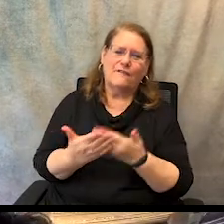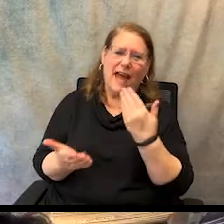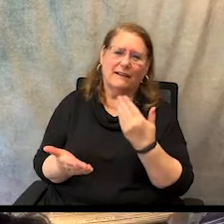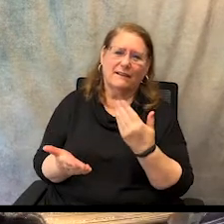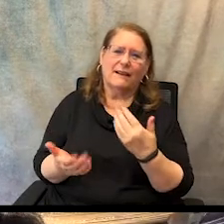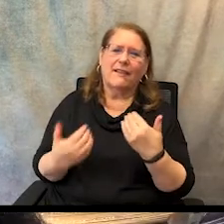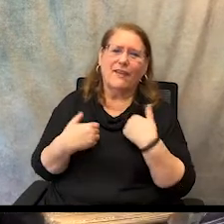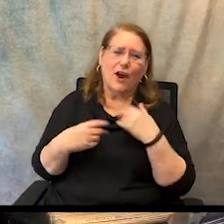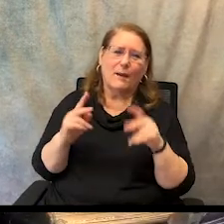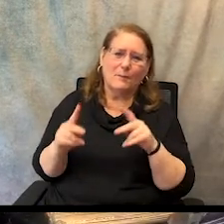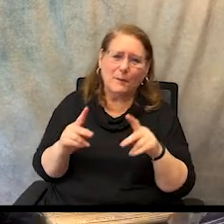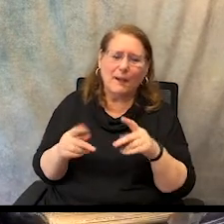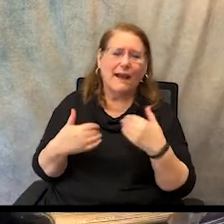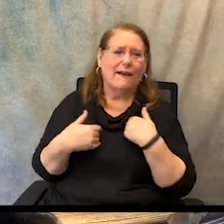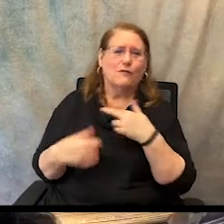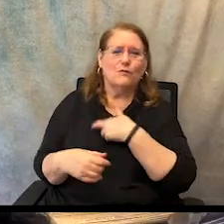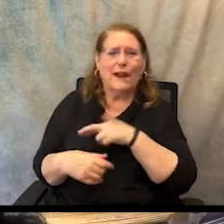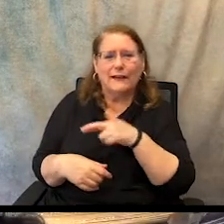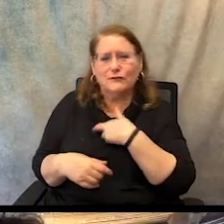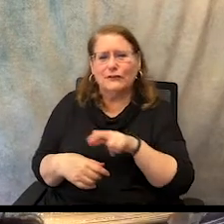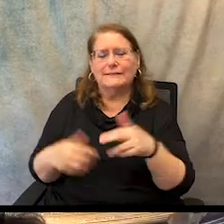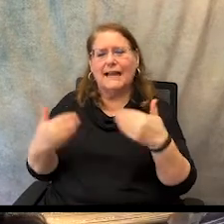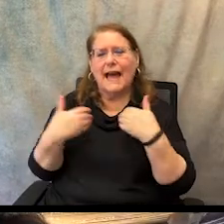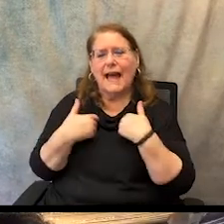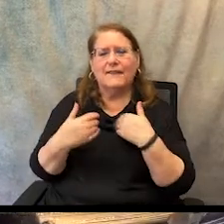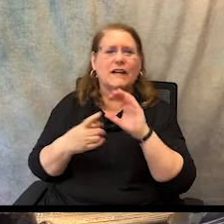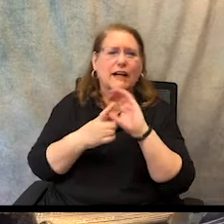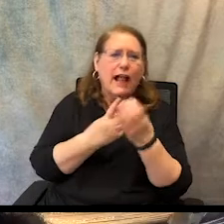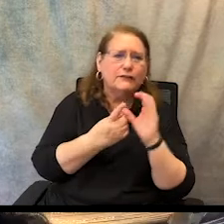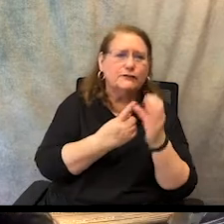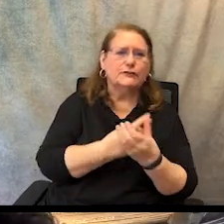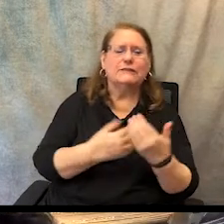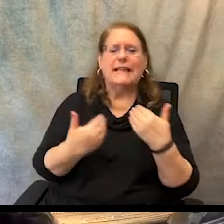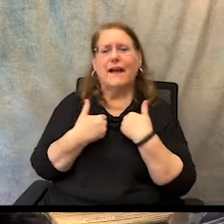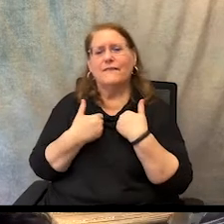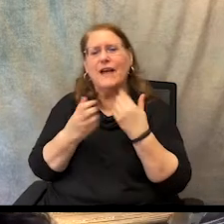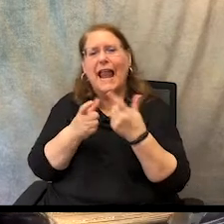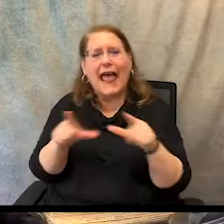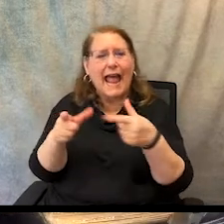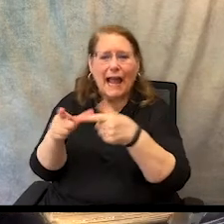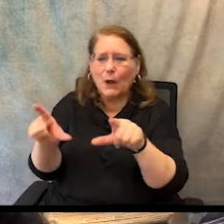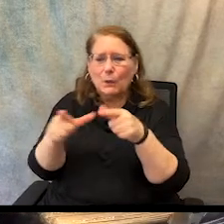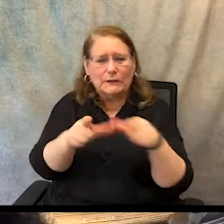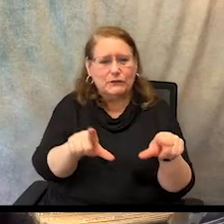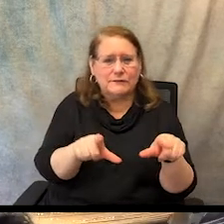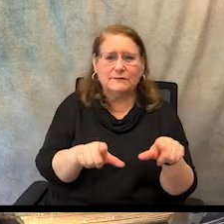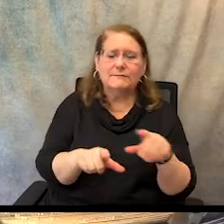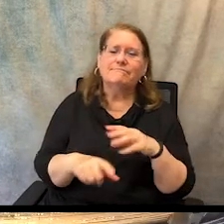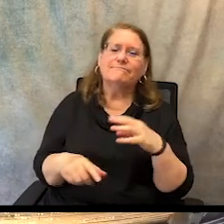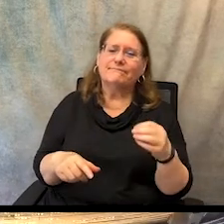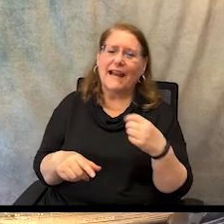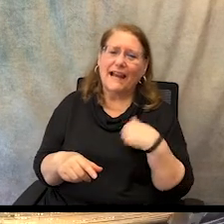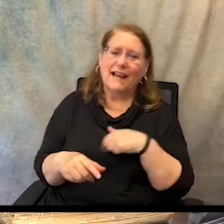fact. Now, there are people, there are religions, there are cultures, there are languages,